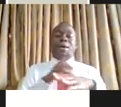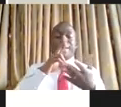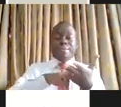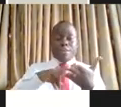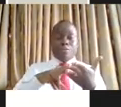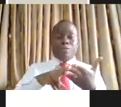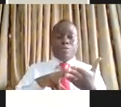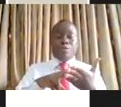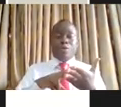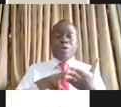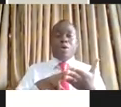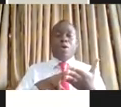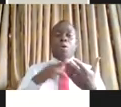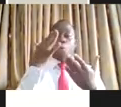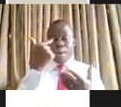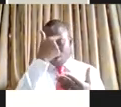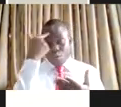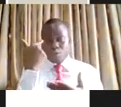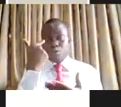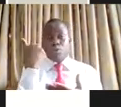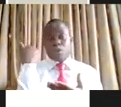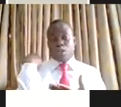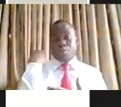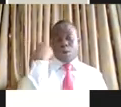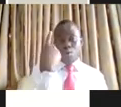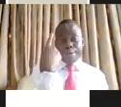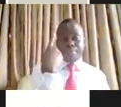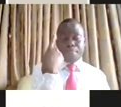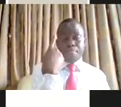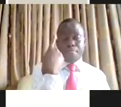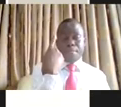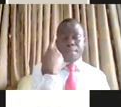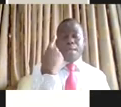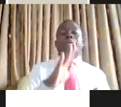come in. Number one, sometimes the